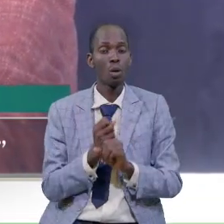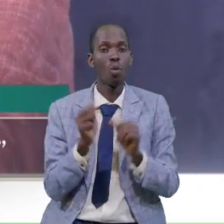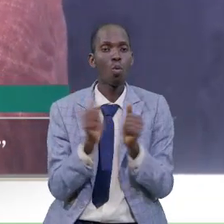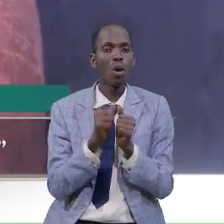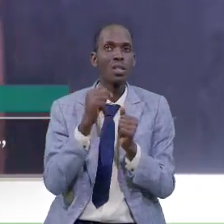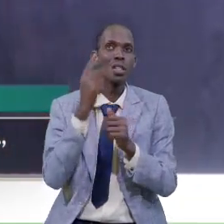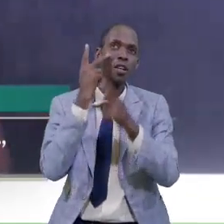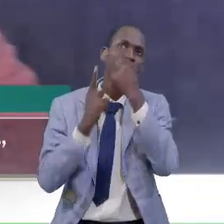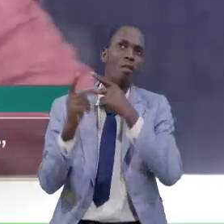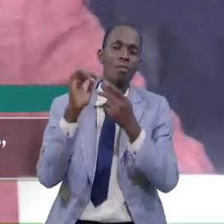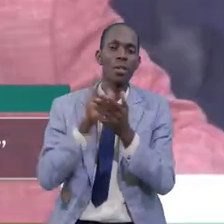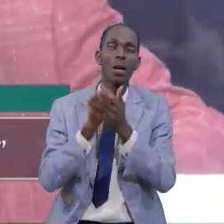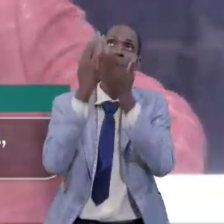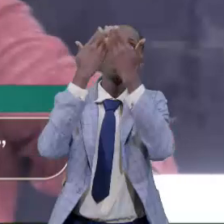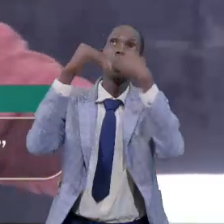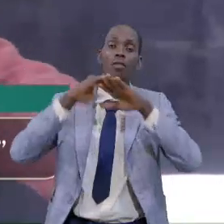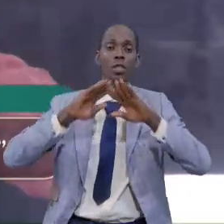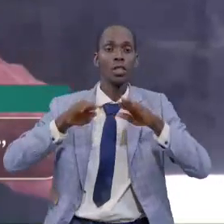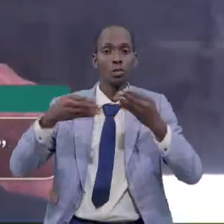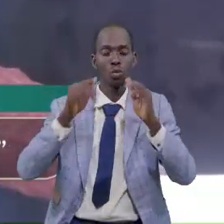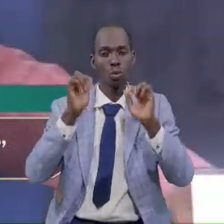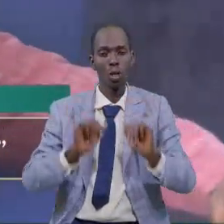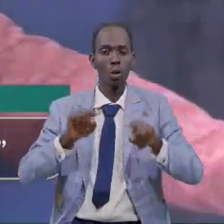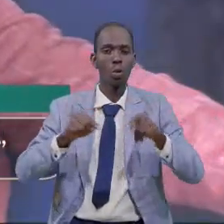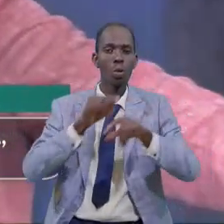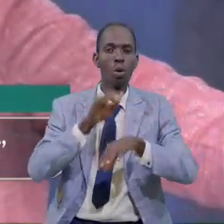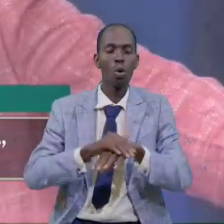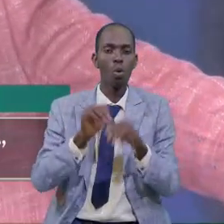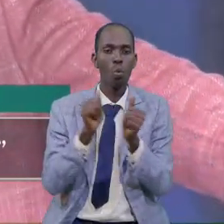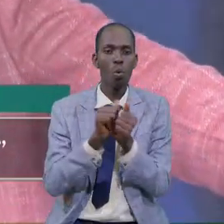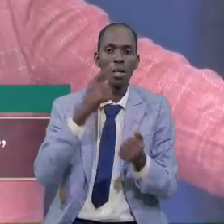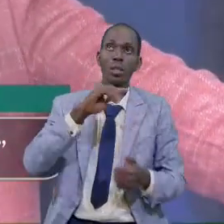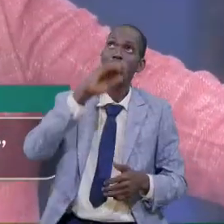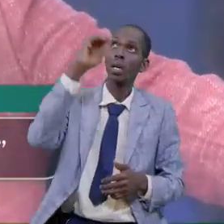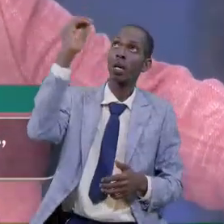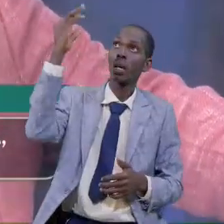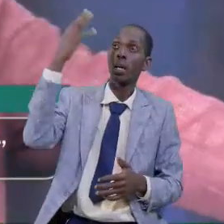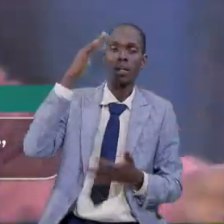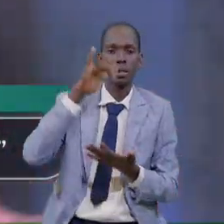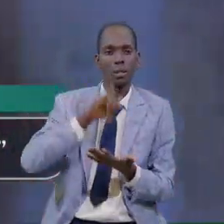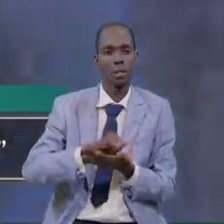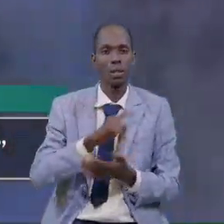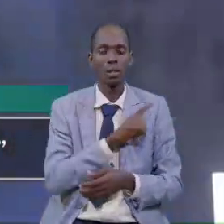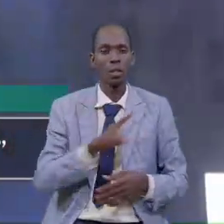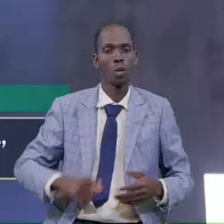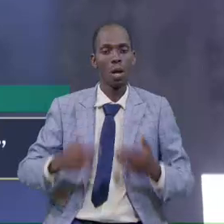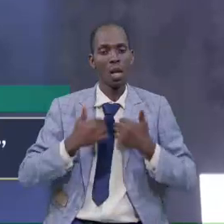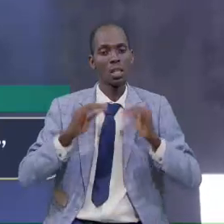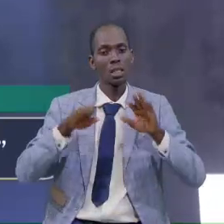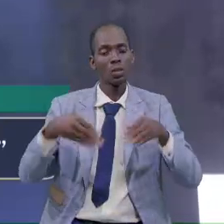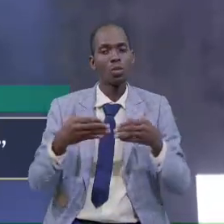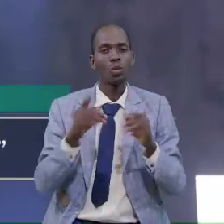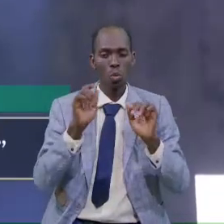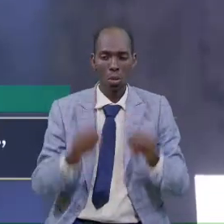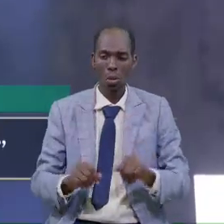gives. You can go ahead with the grace that the Lord has given. You can go ahead with the